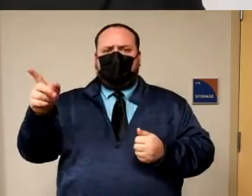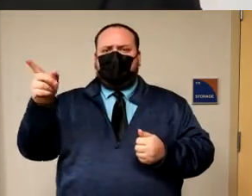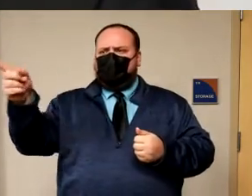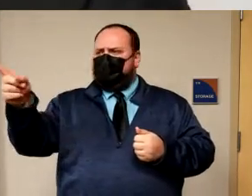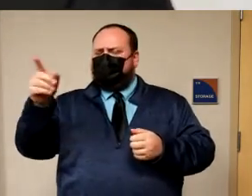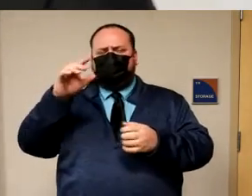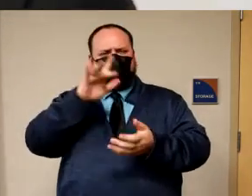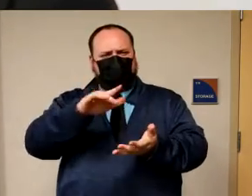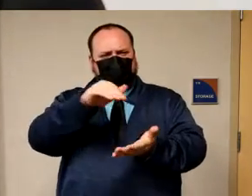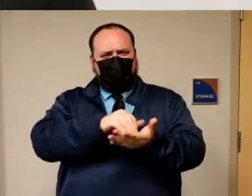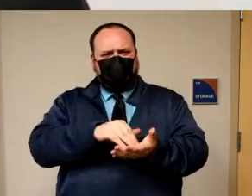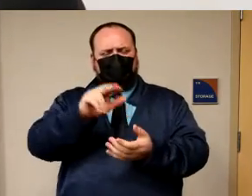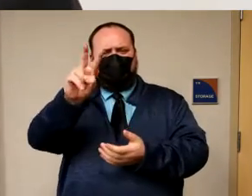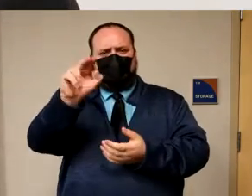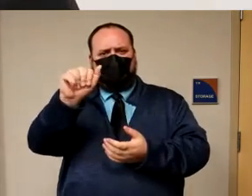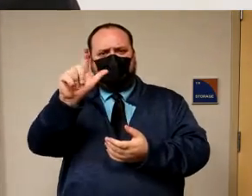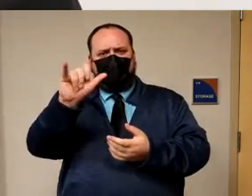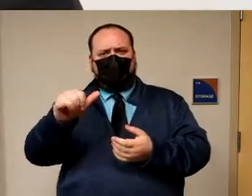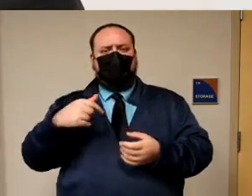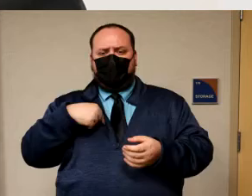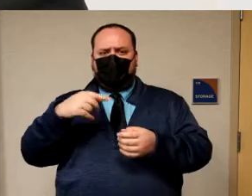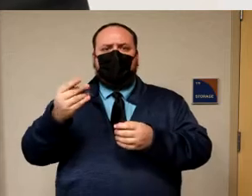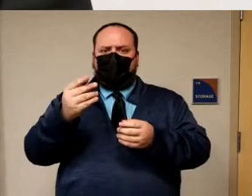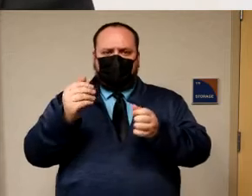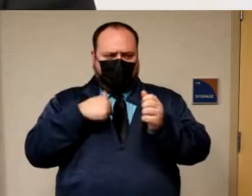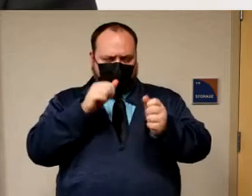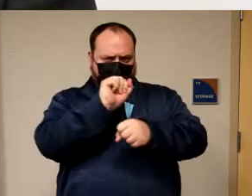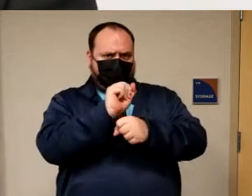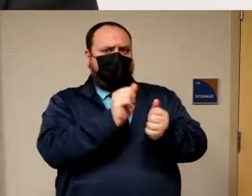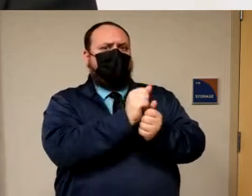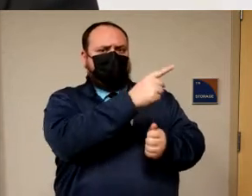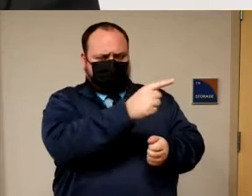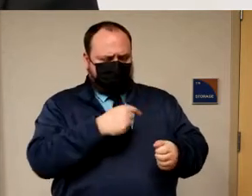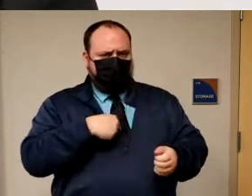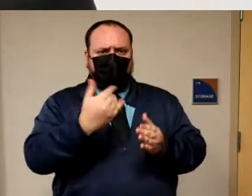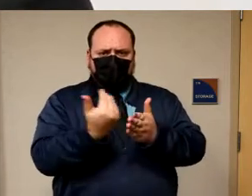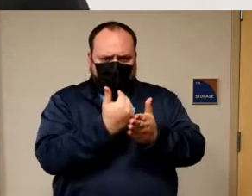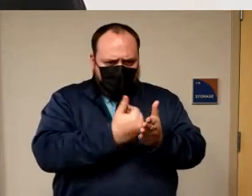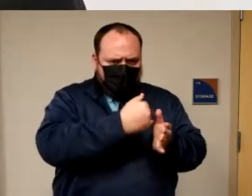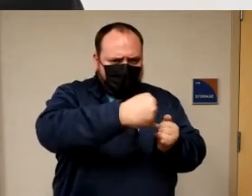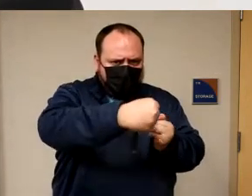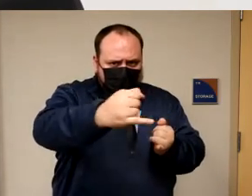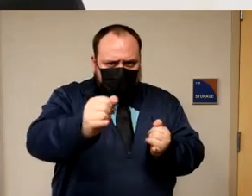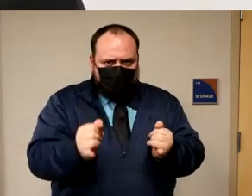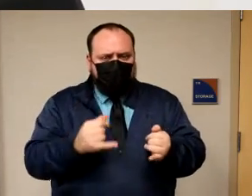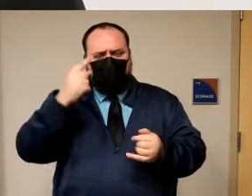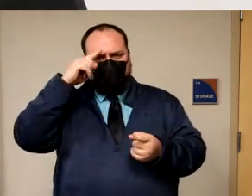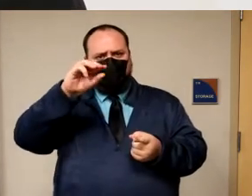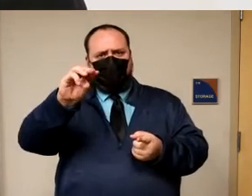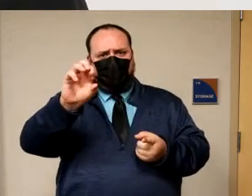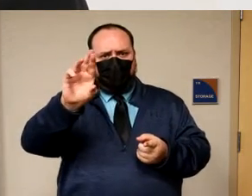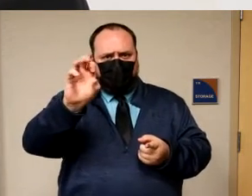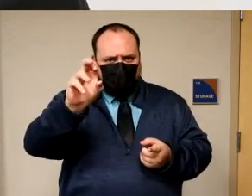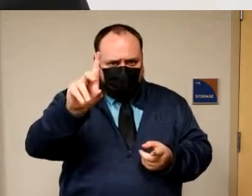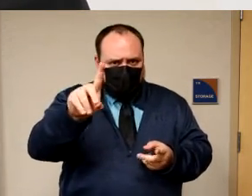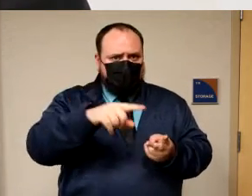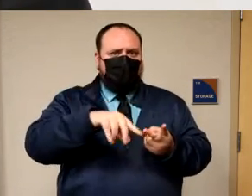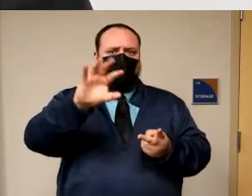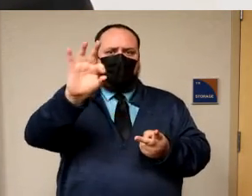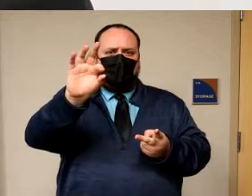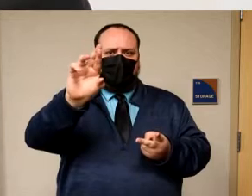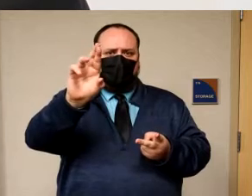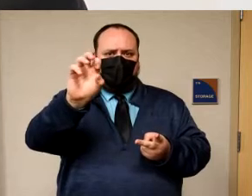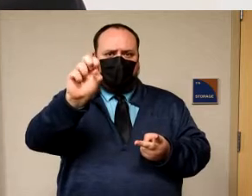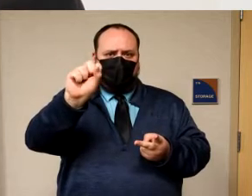That includes state legislature. We withdraw the lines. Fresno, Kern, Kings, Madera, Merced, Tulare County Board of